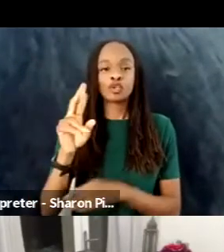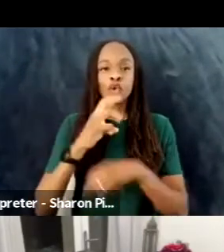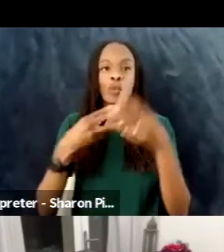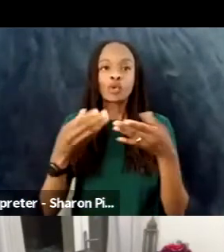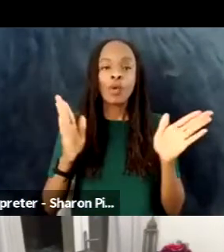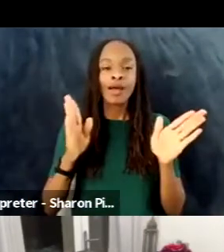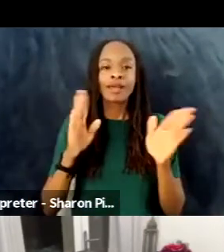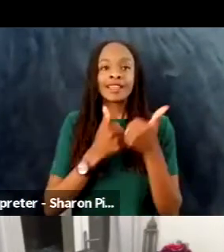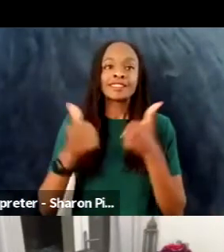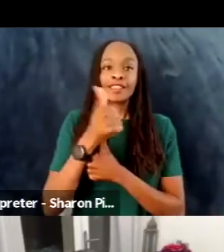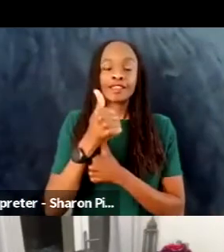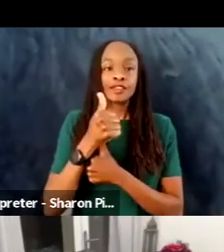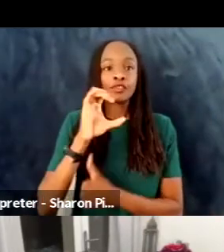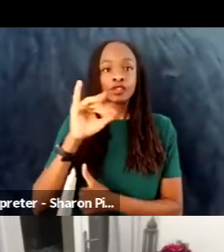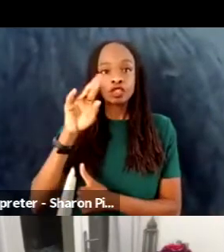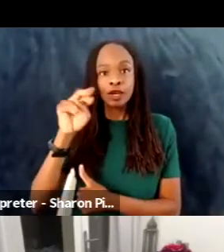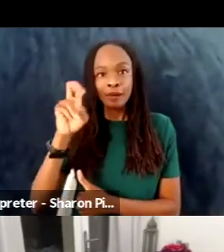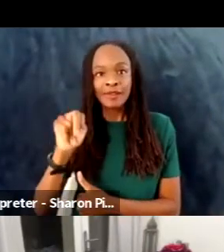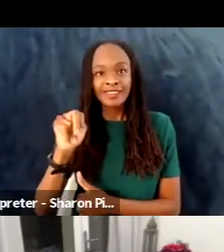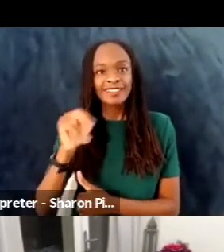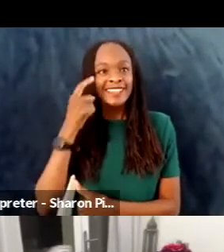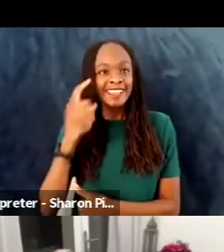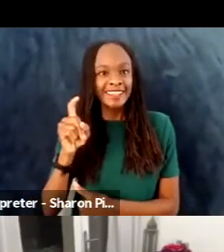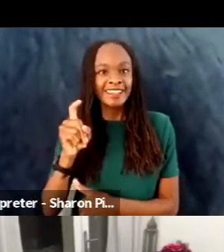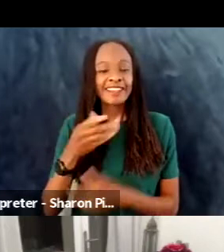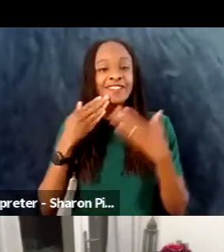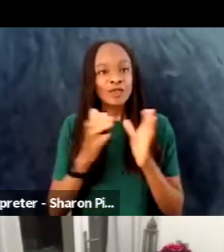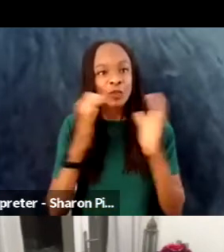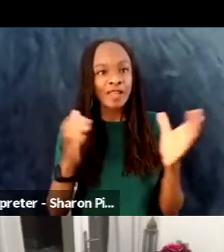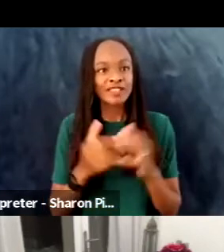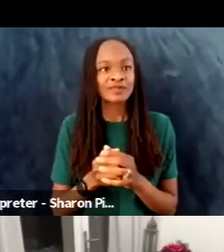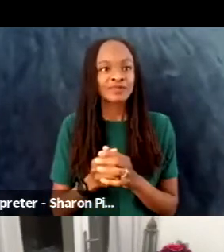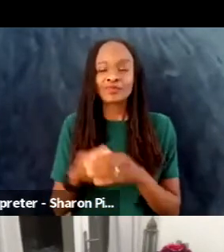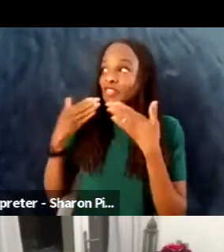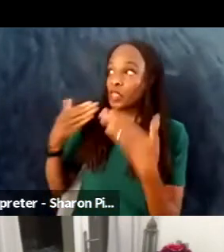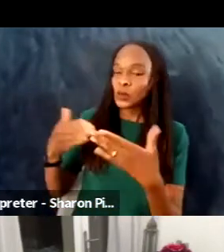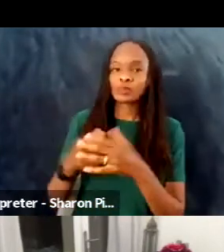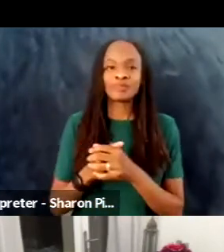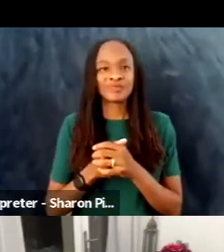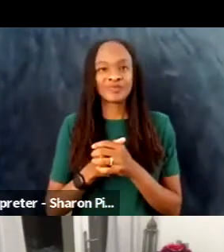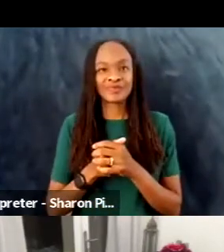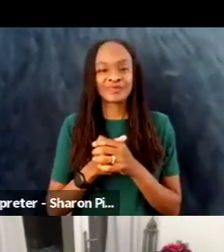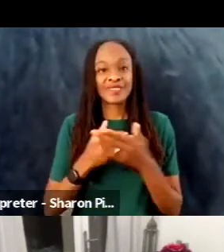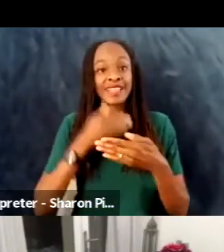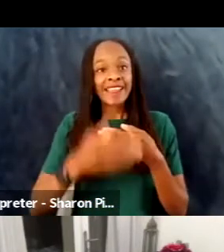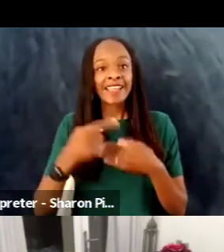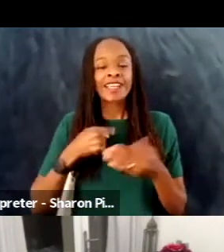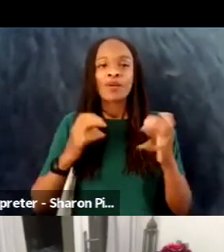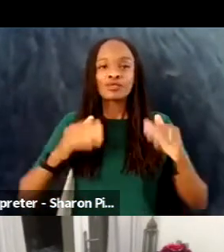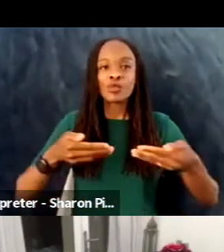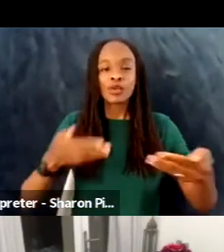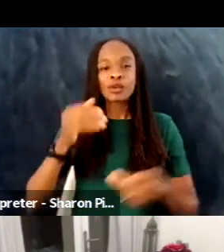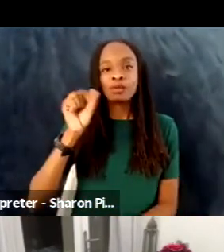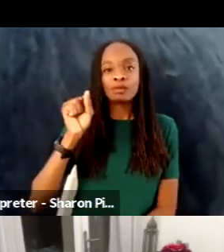India for Ogilvy. Thank you so much. Thank you. And Next, I would like to welcome